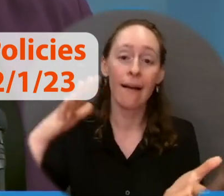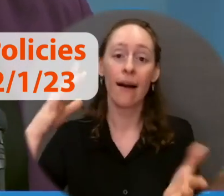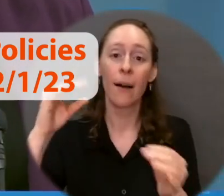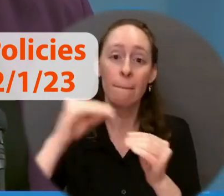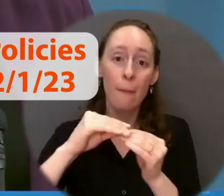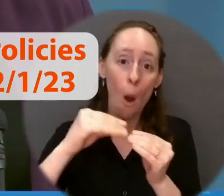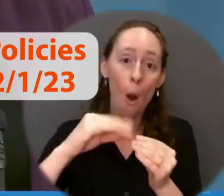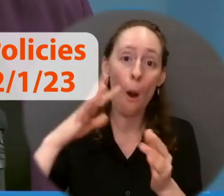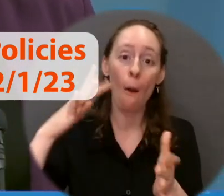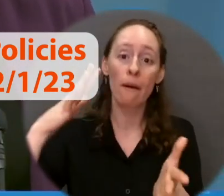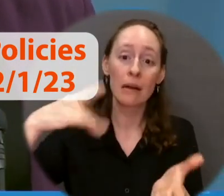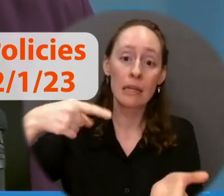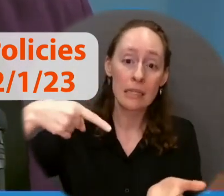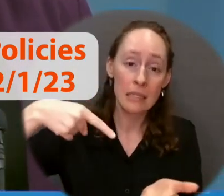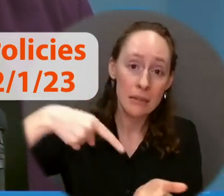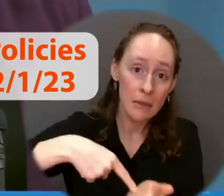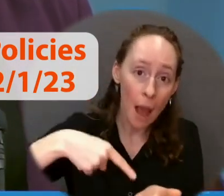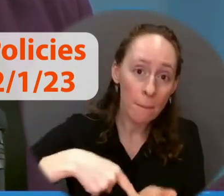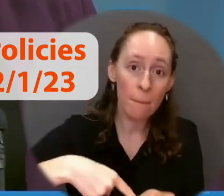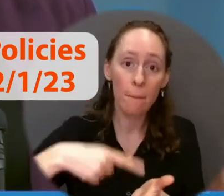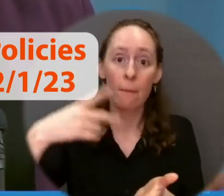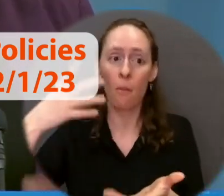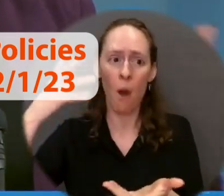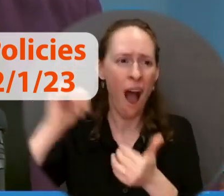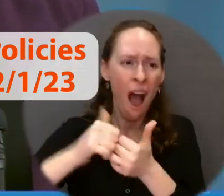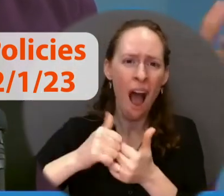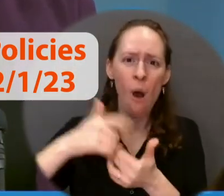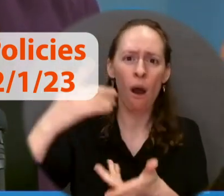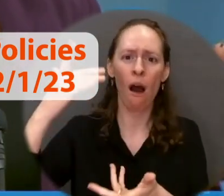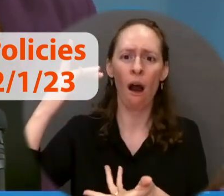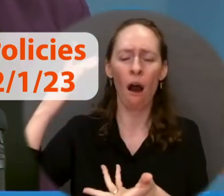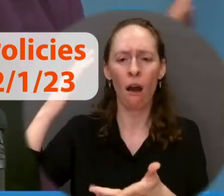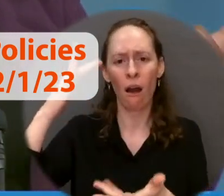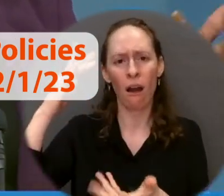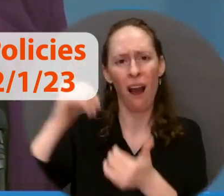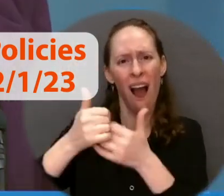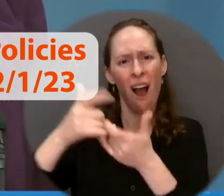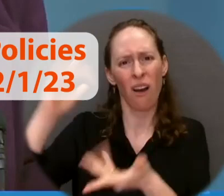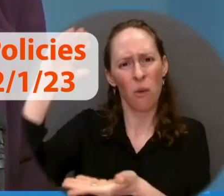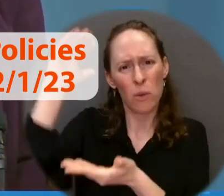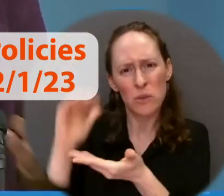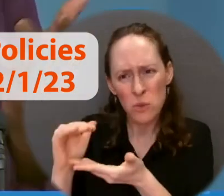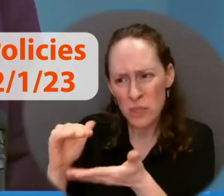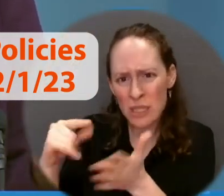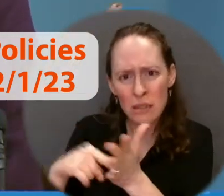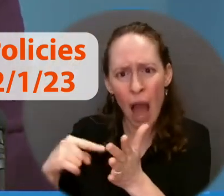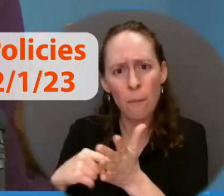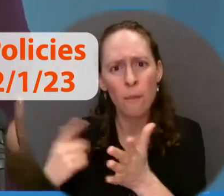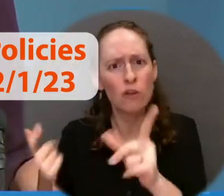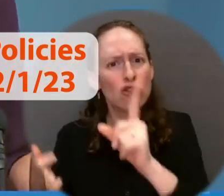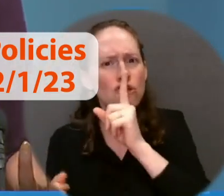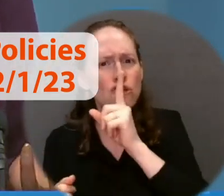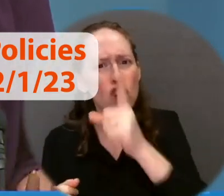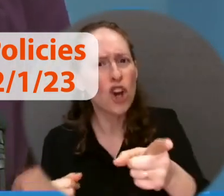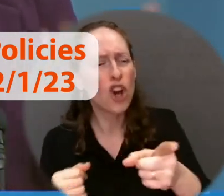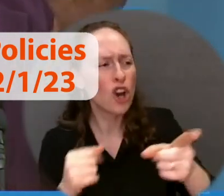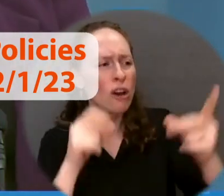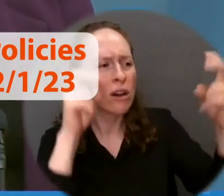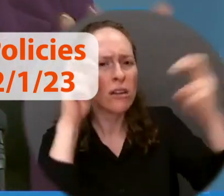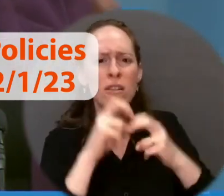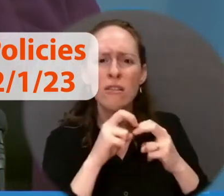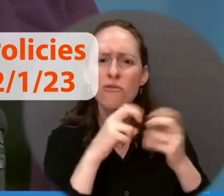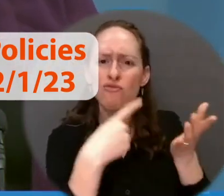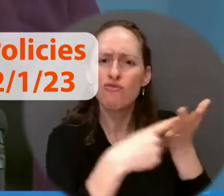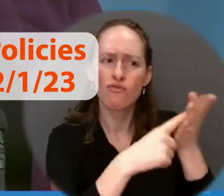been throughout the last 2 years, he is willing and happy to have a good faith conversation with anybody who wants to talk to him about